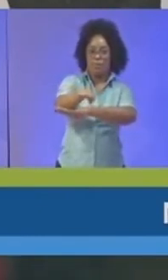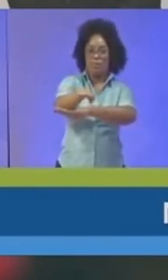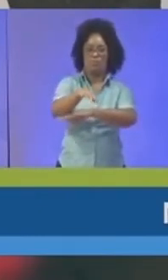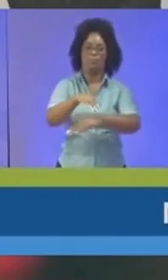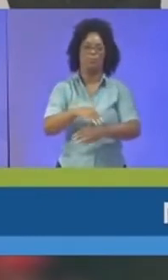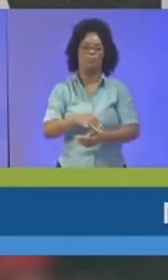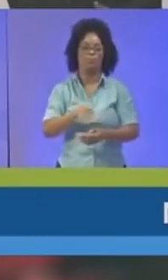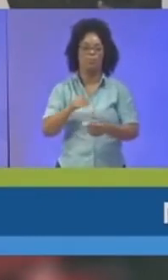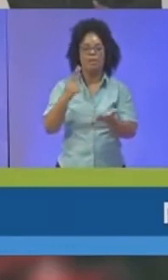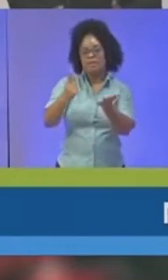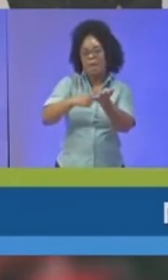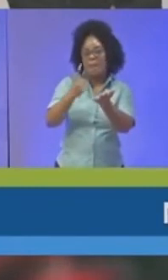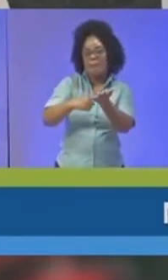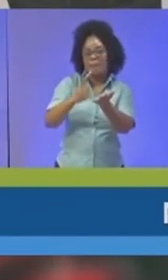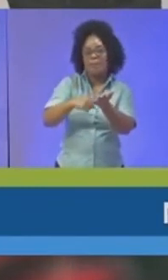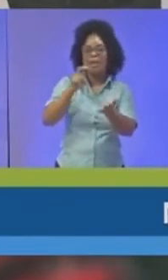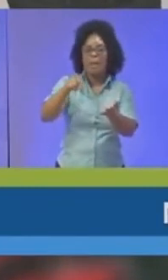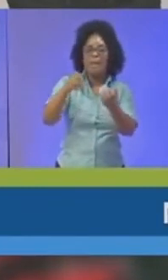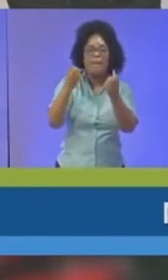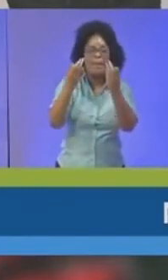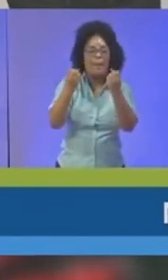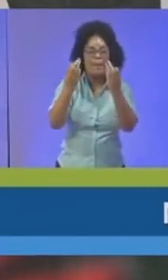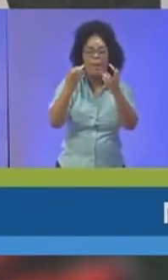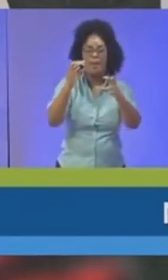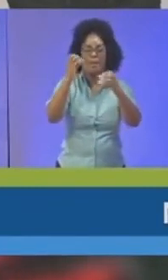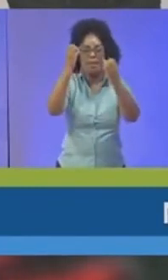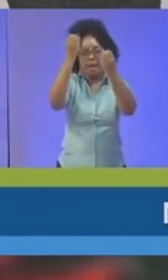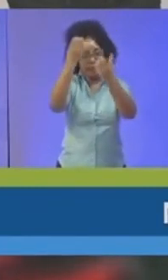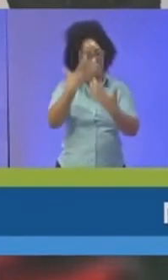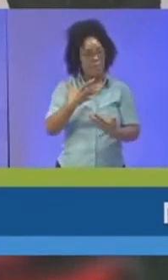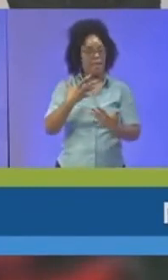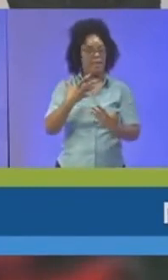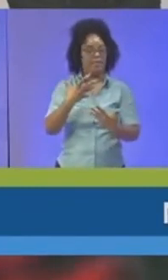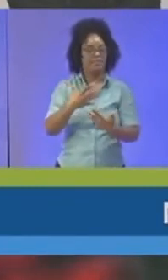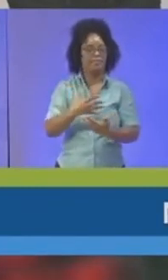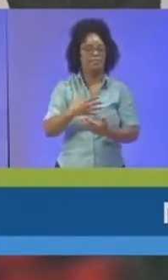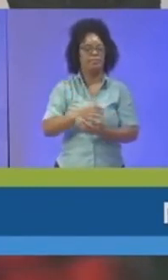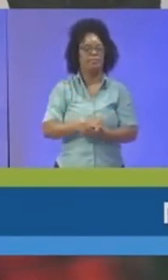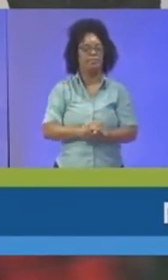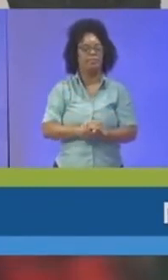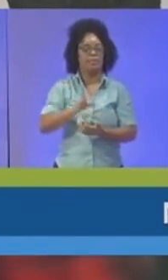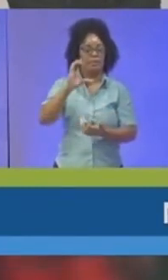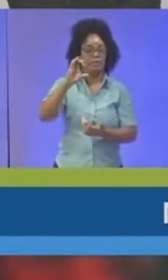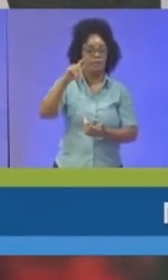assessments, you need a lot of information. You might need echoes, CT scans,